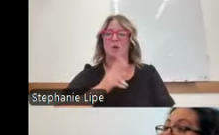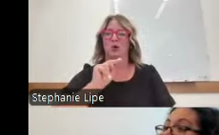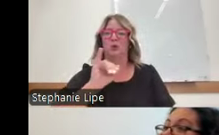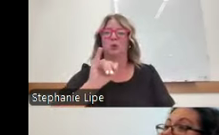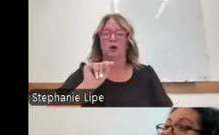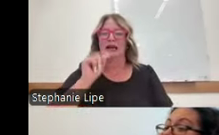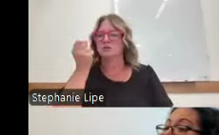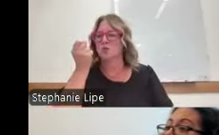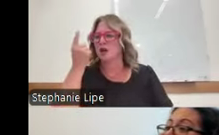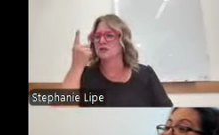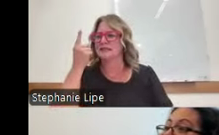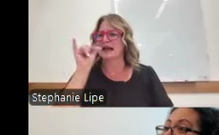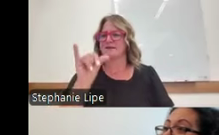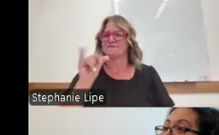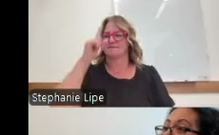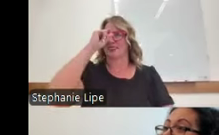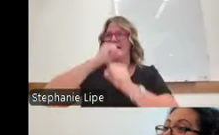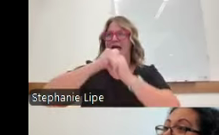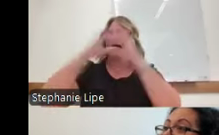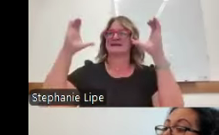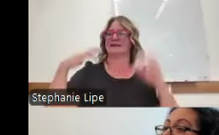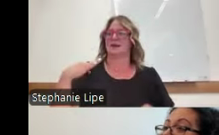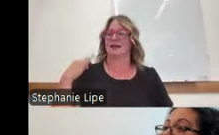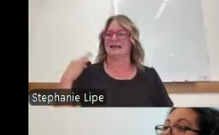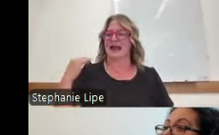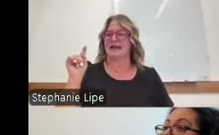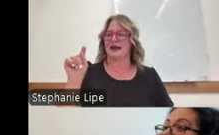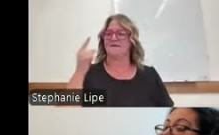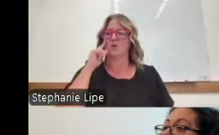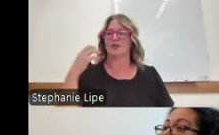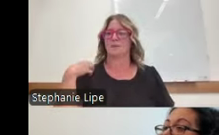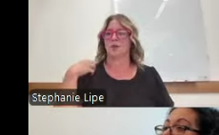team members work within the unit, and I can see that